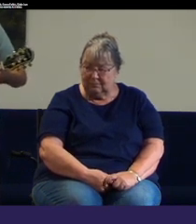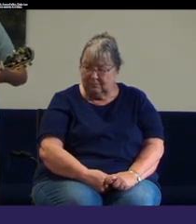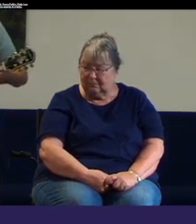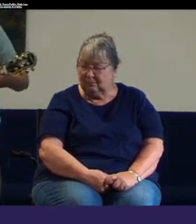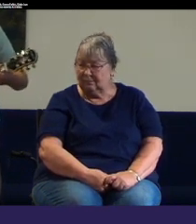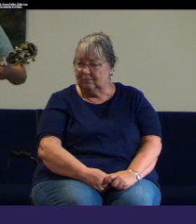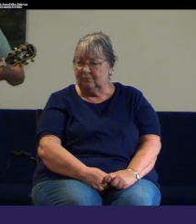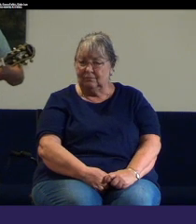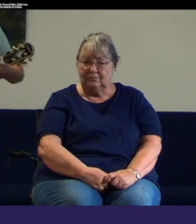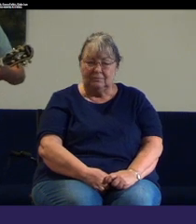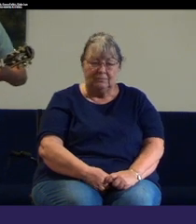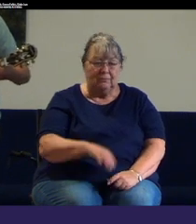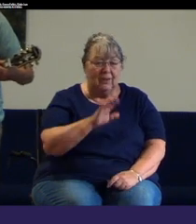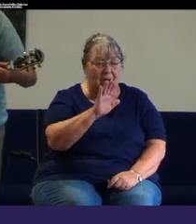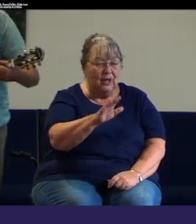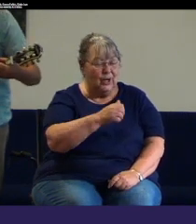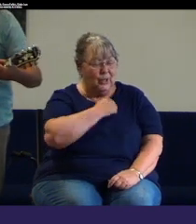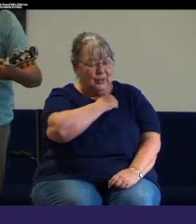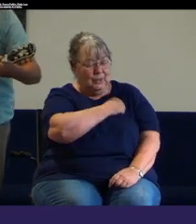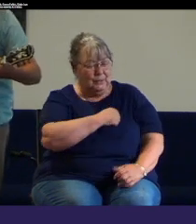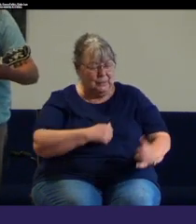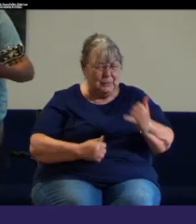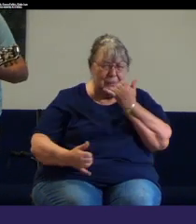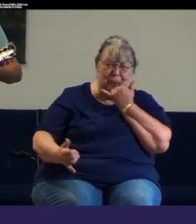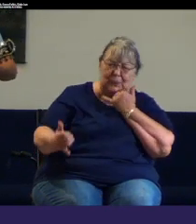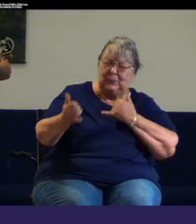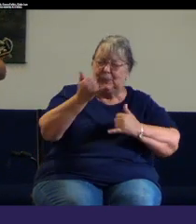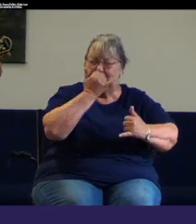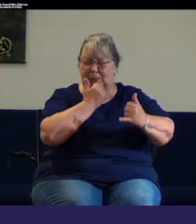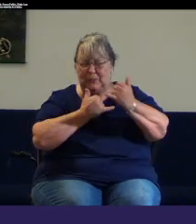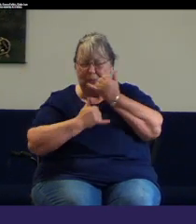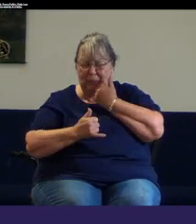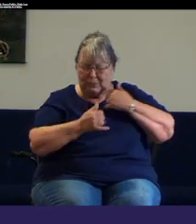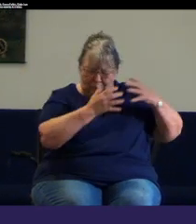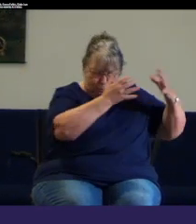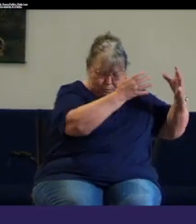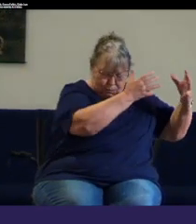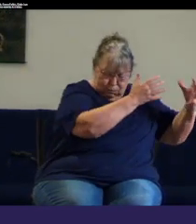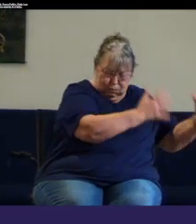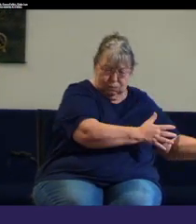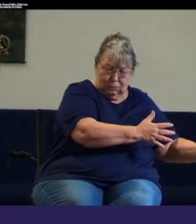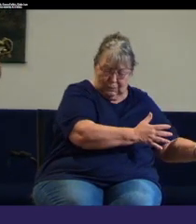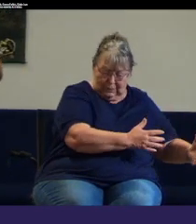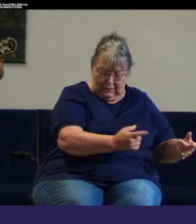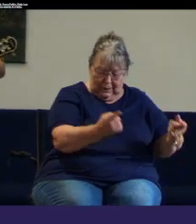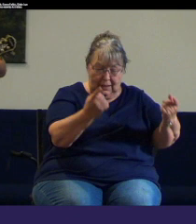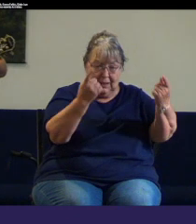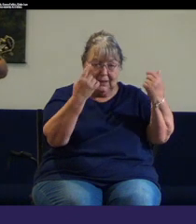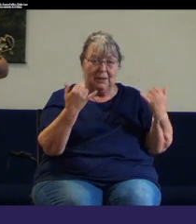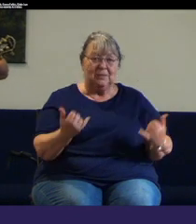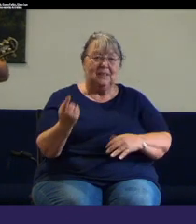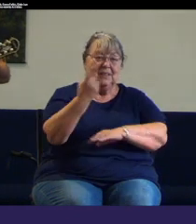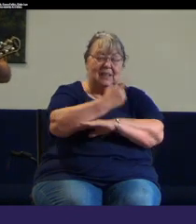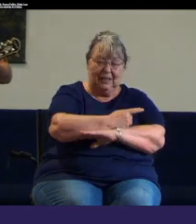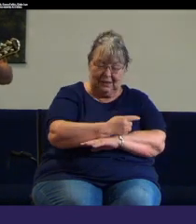Leave behind your regrets and mistakes. Come today.